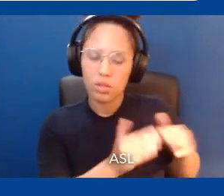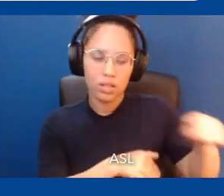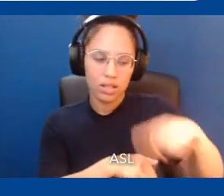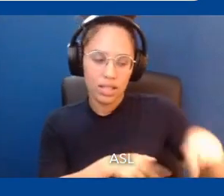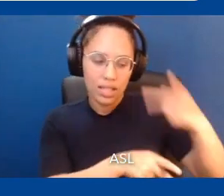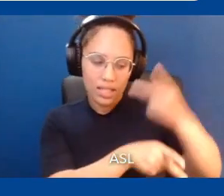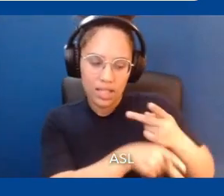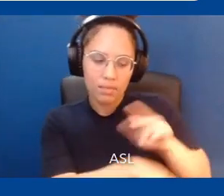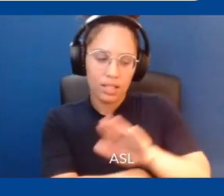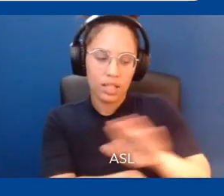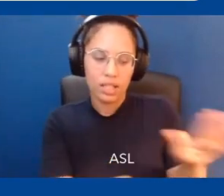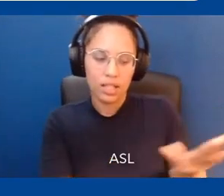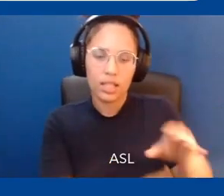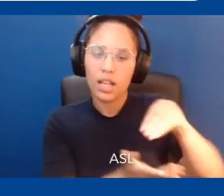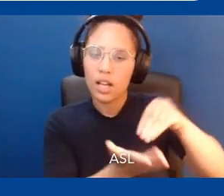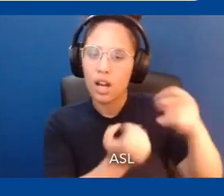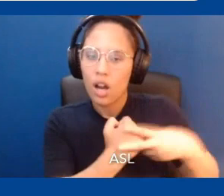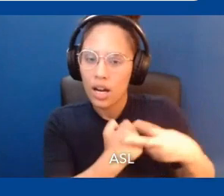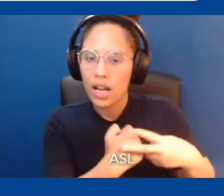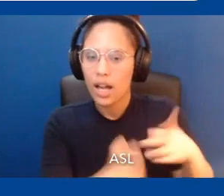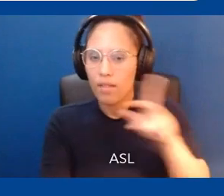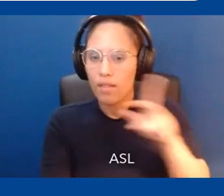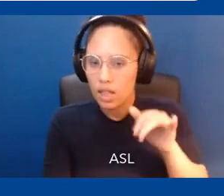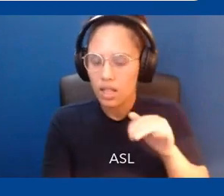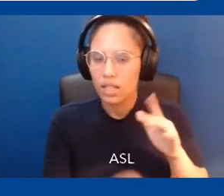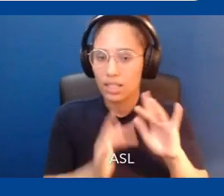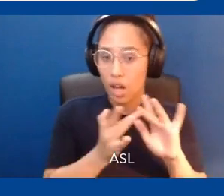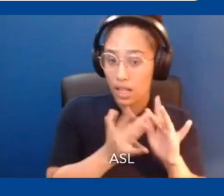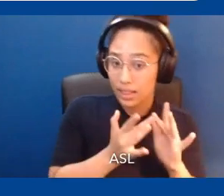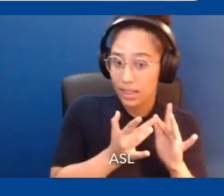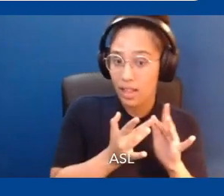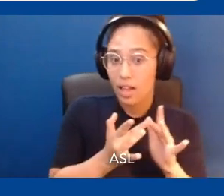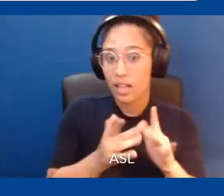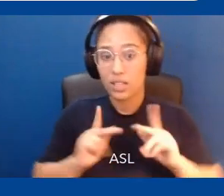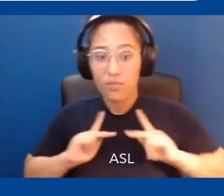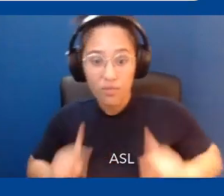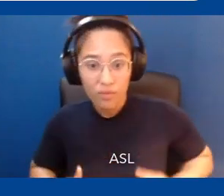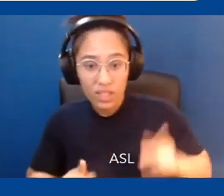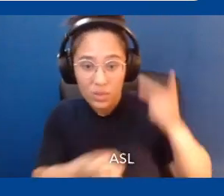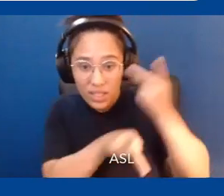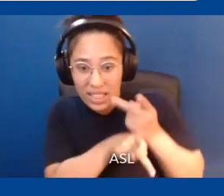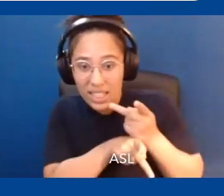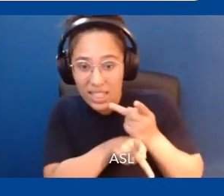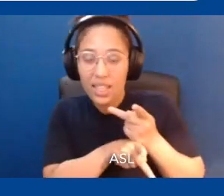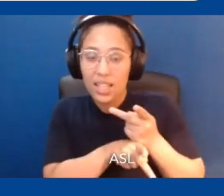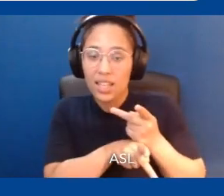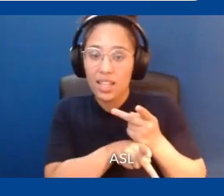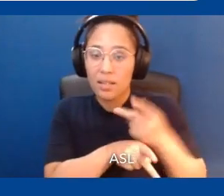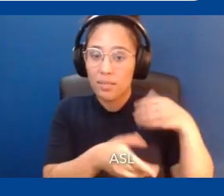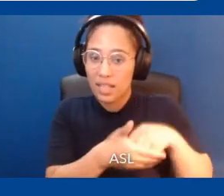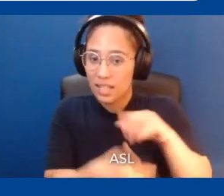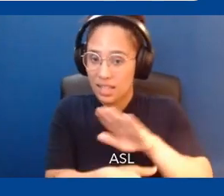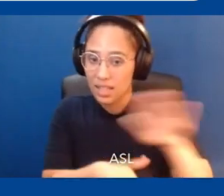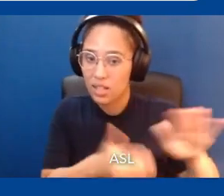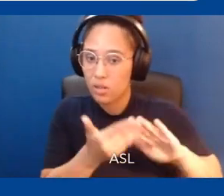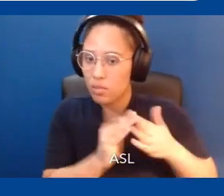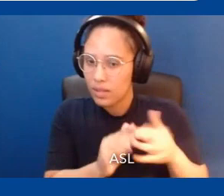digital? Is there a physical component where within their community there's a place where they